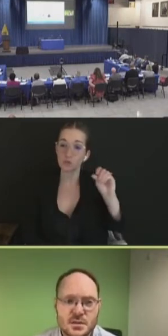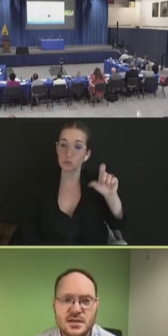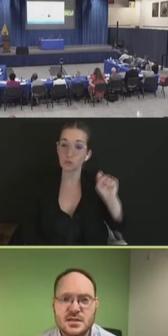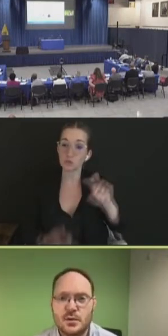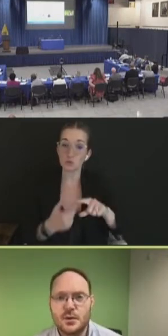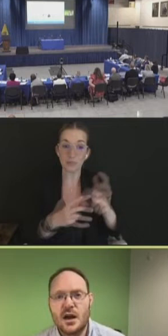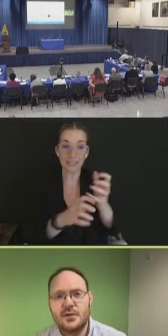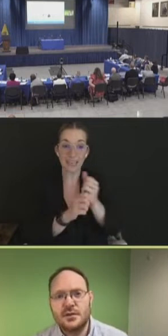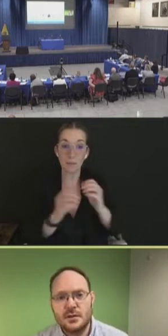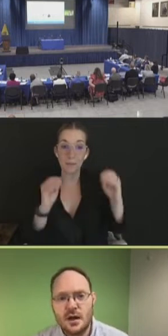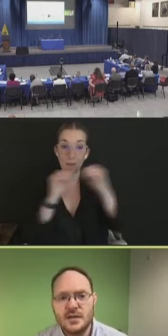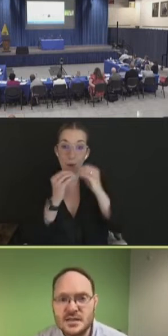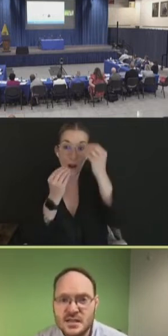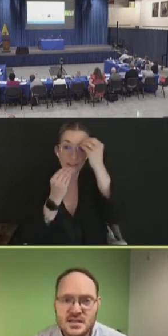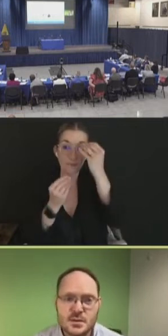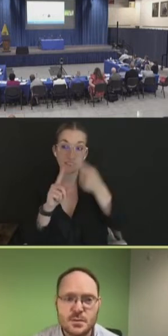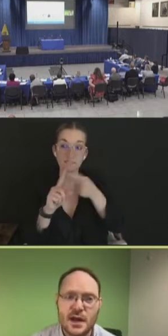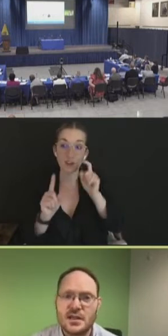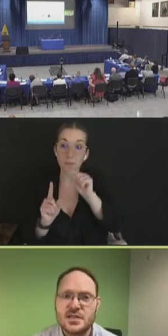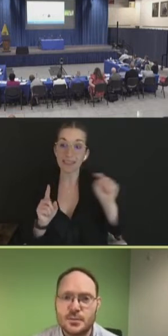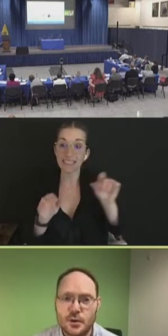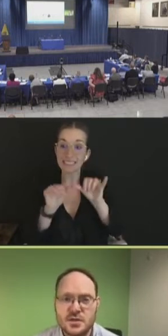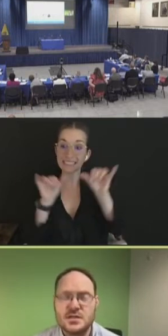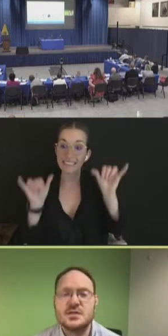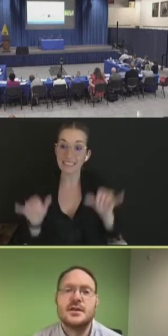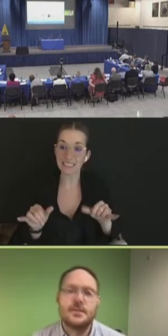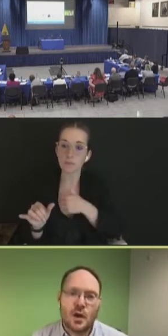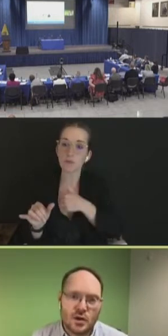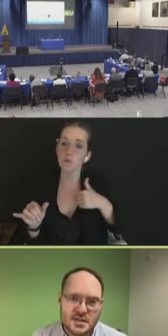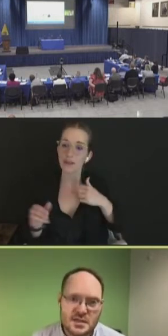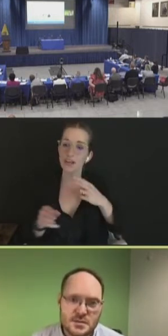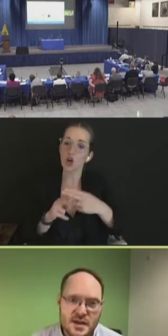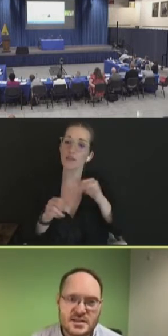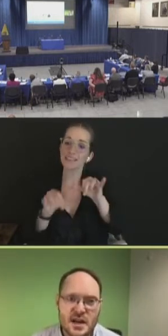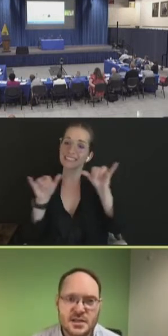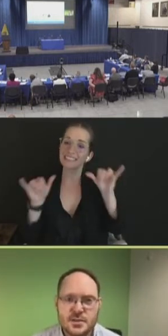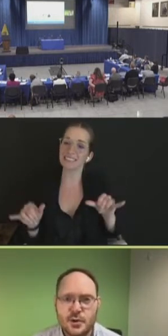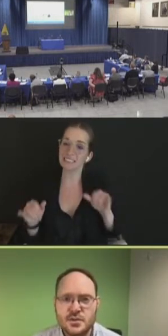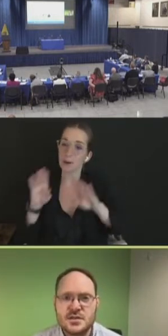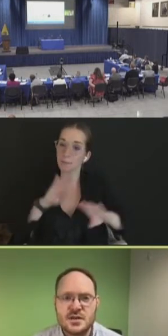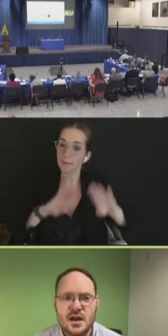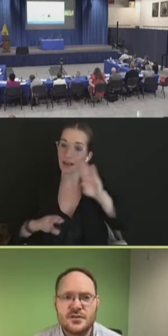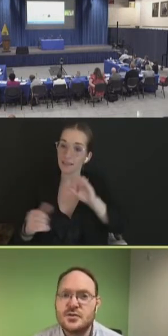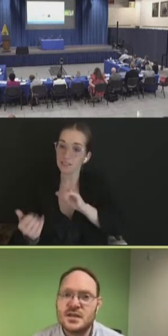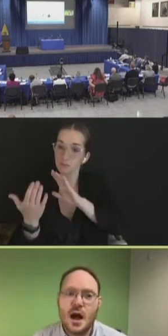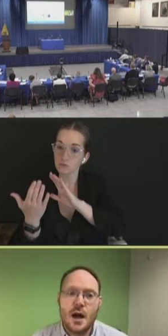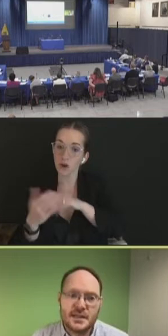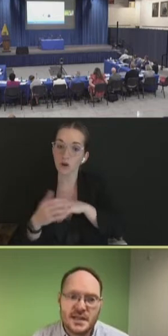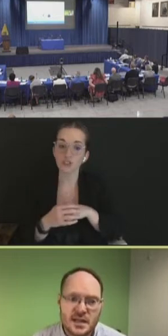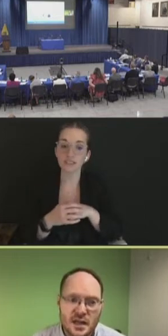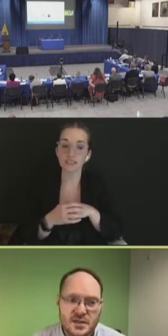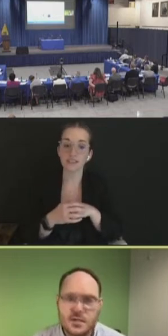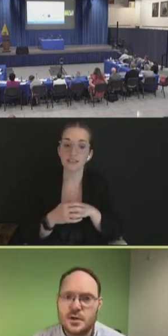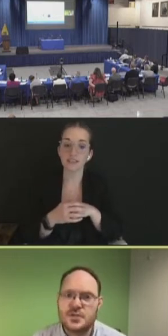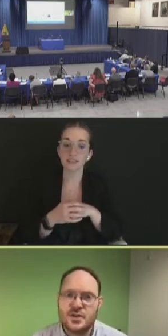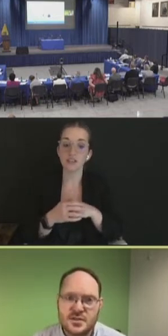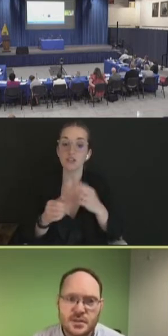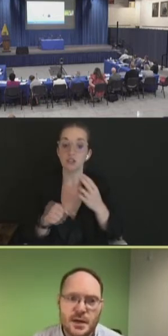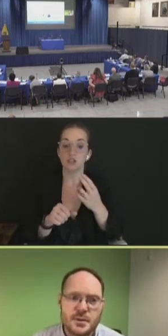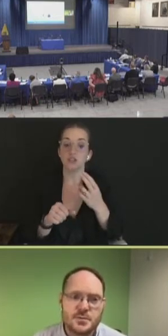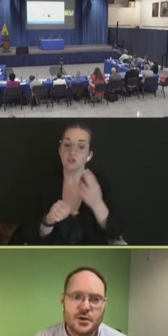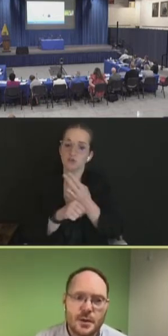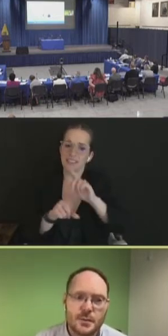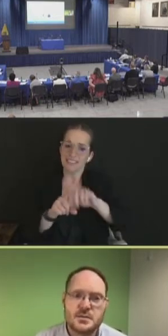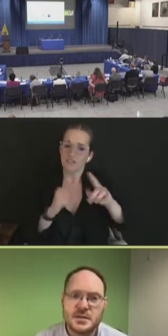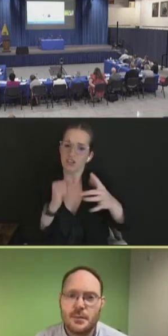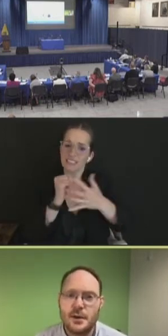systems as possible. We often call these systems biology approaches or systems vaccinology approaches, often using omic technologies, whether it's